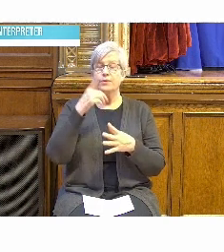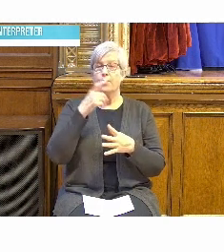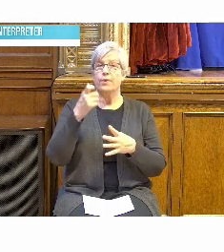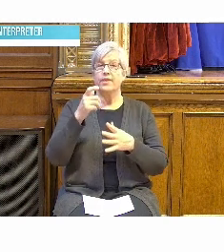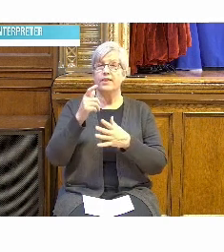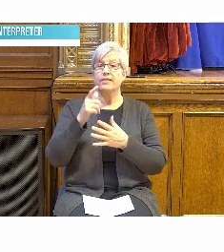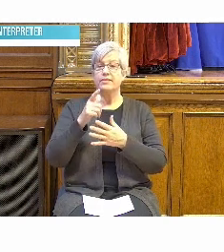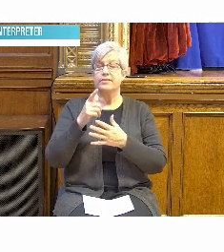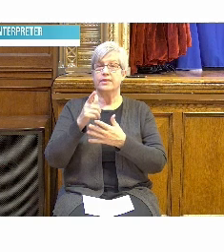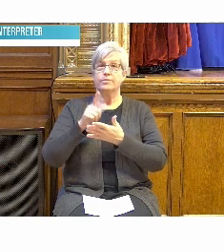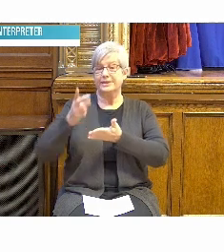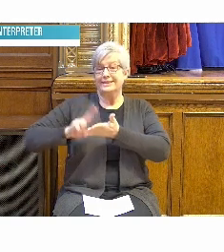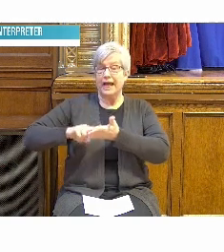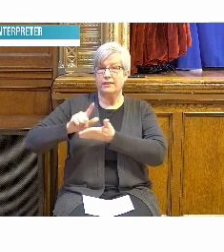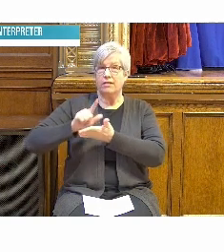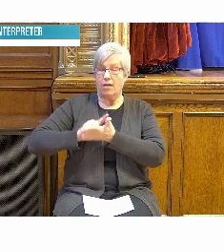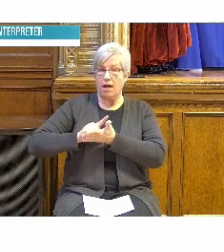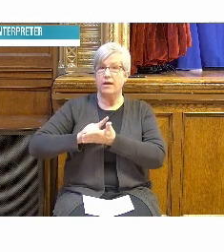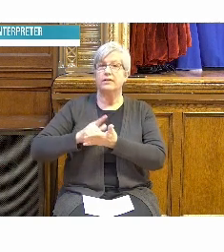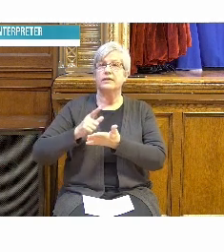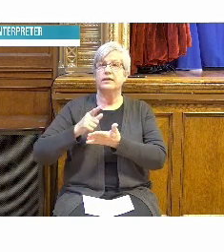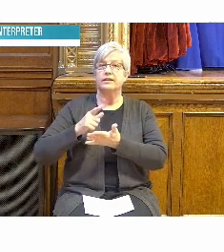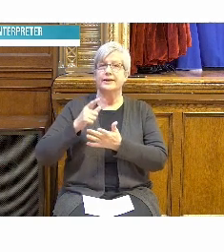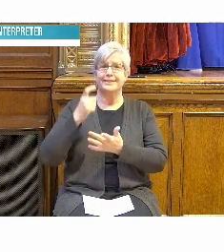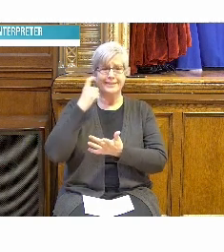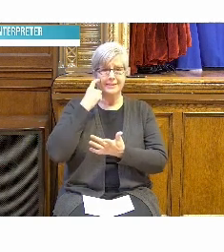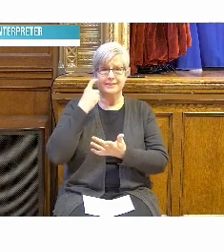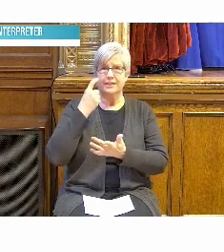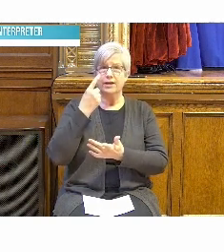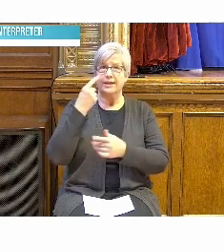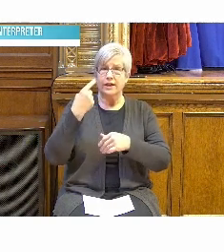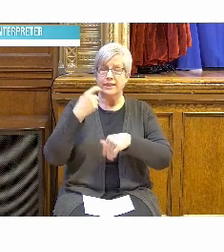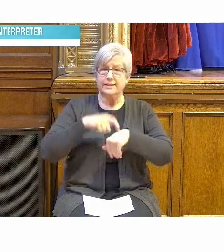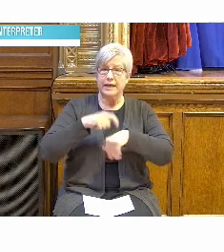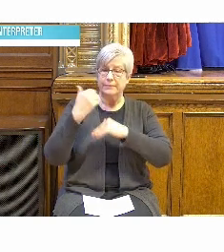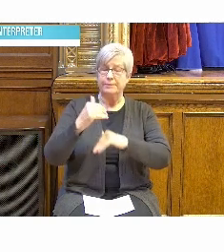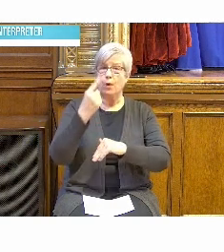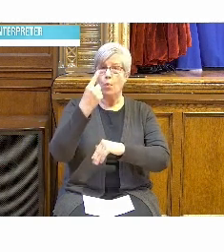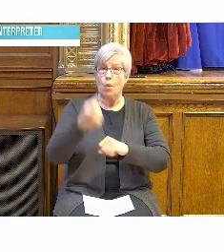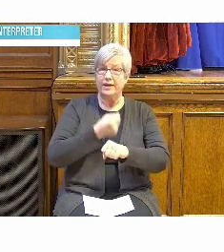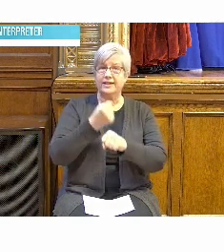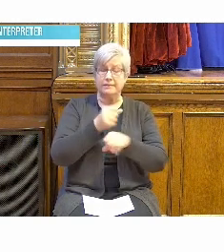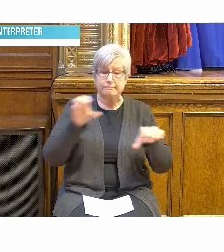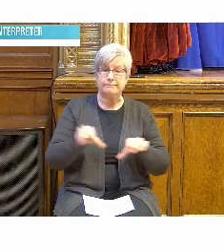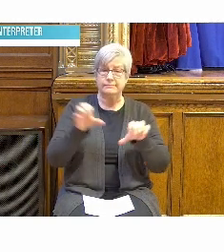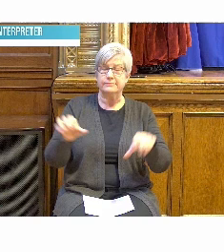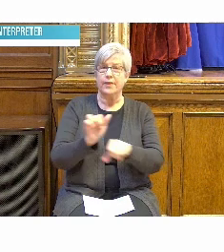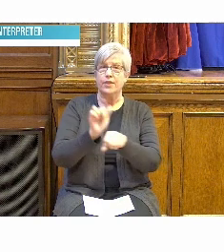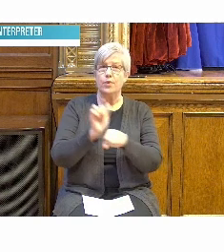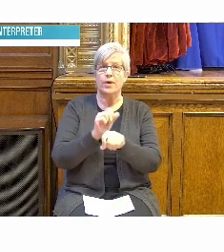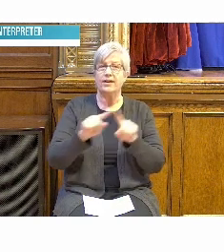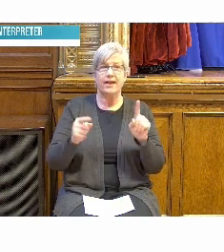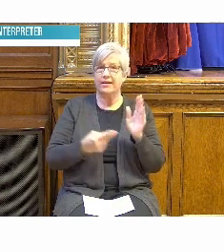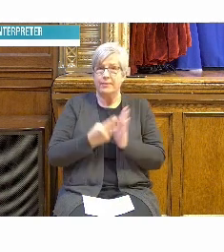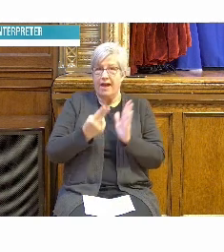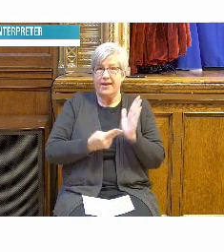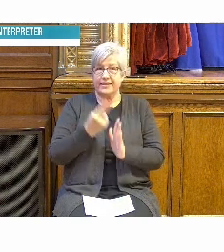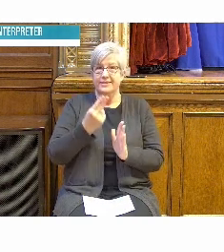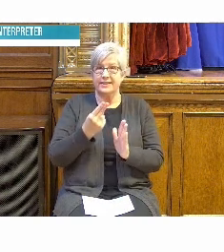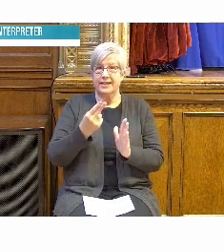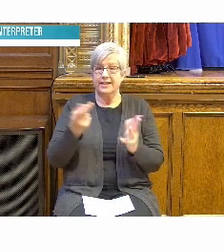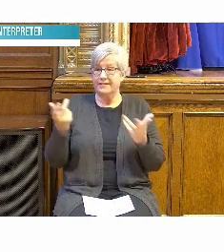This commission was given just a year to complete its work, and frankly, to be able